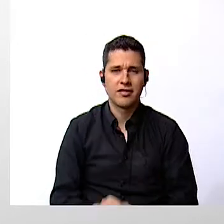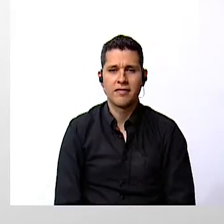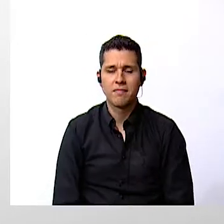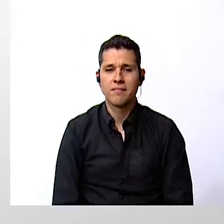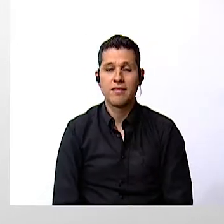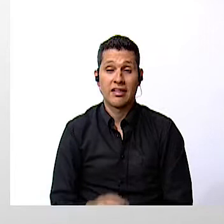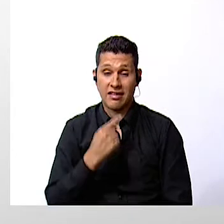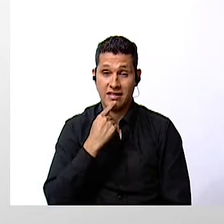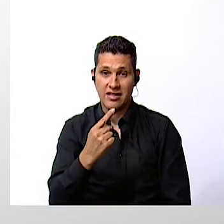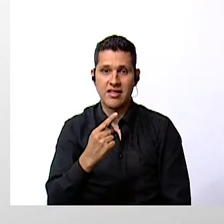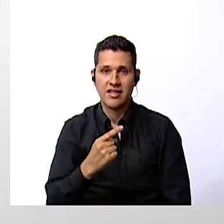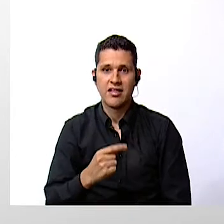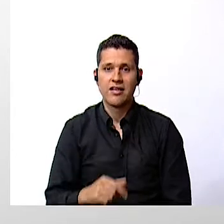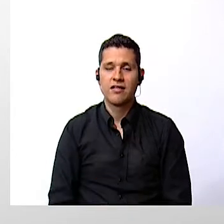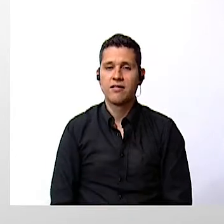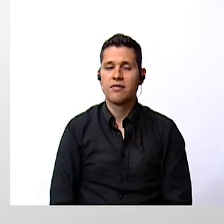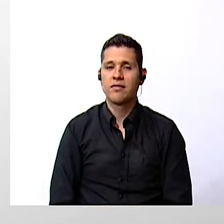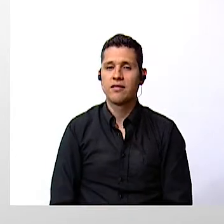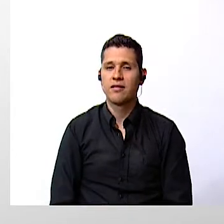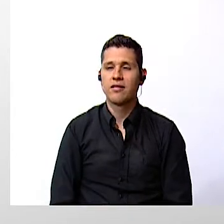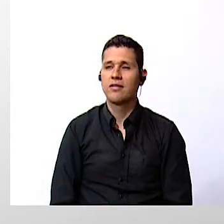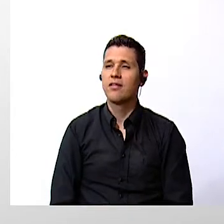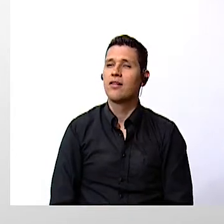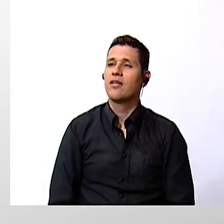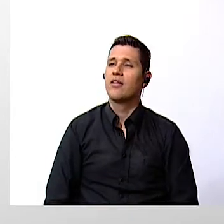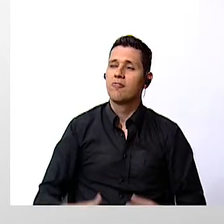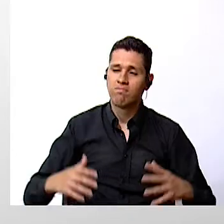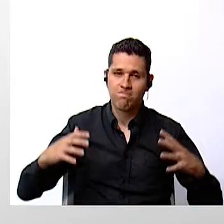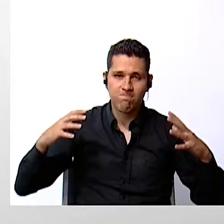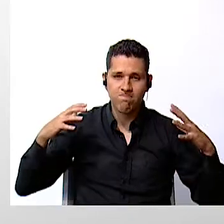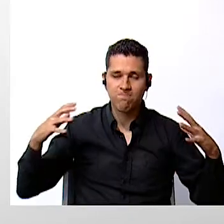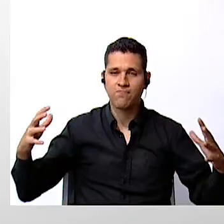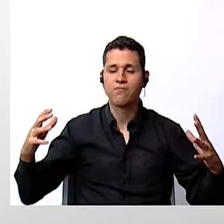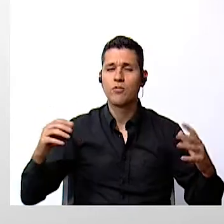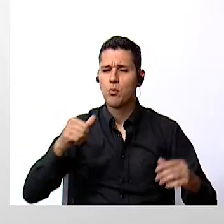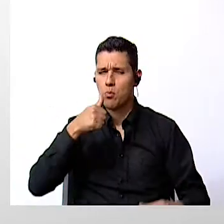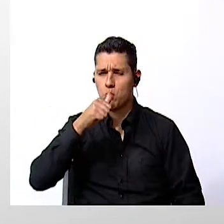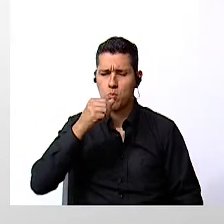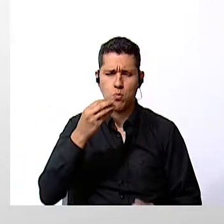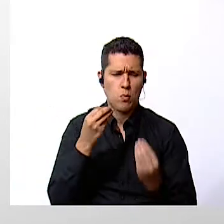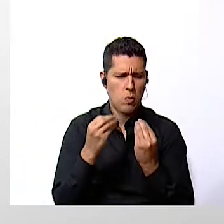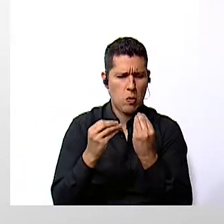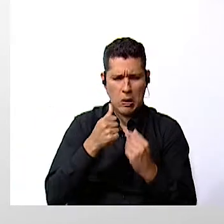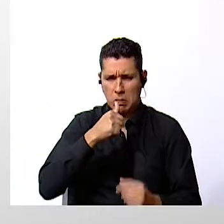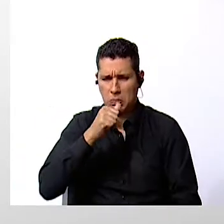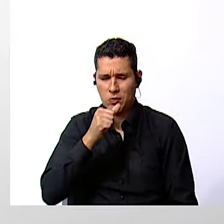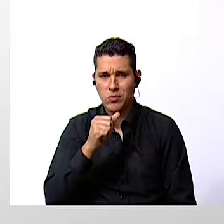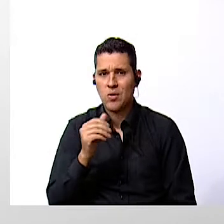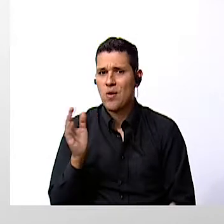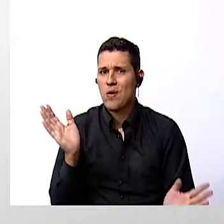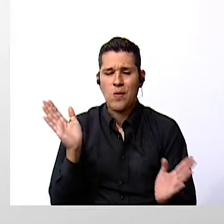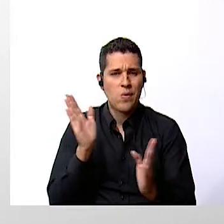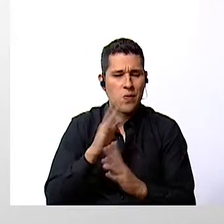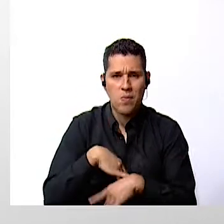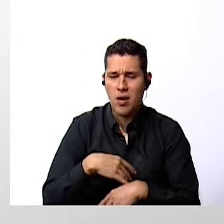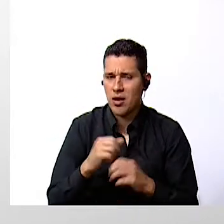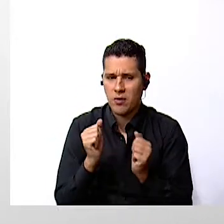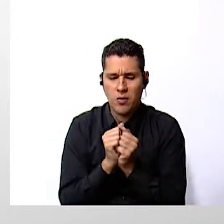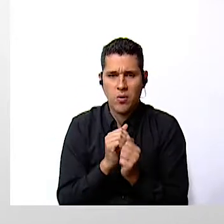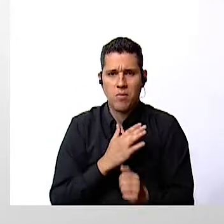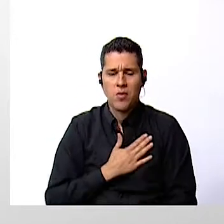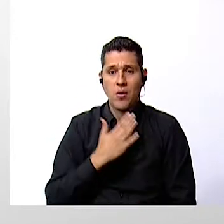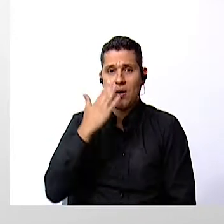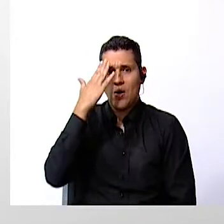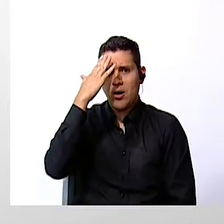be as big as a river. I am full of water. Nobody wants to play with me because I'm